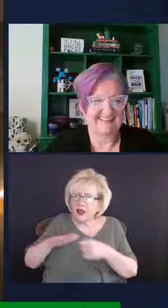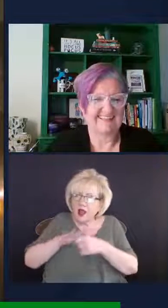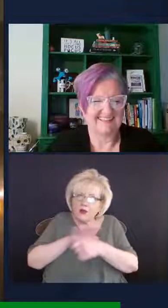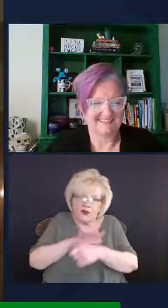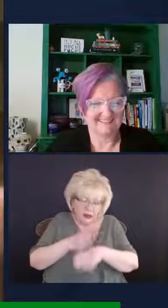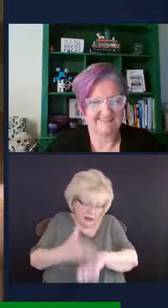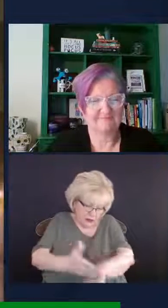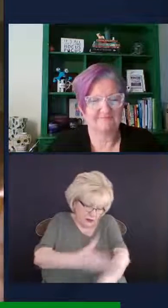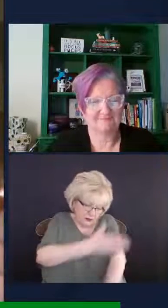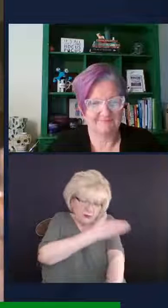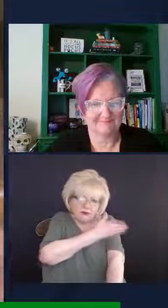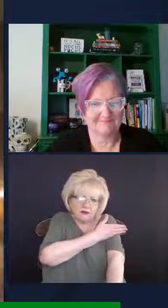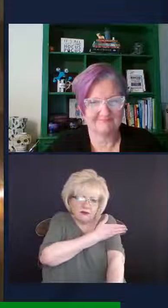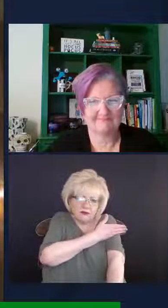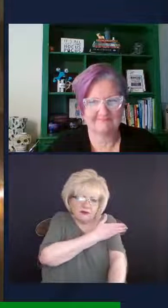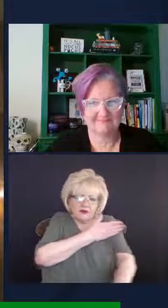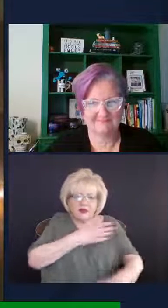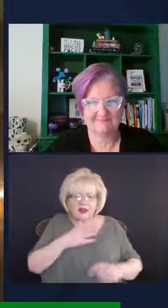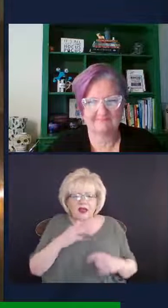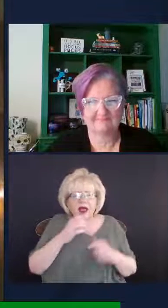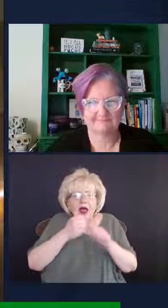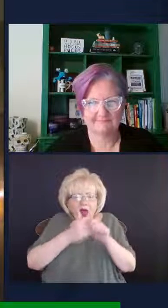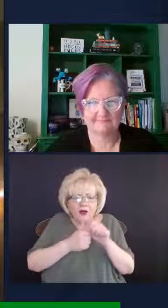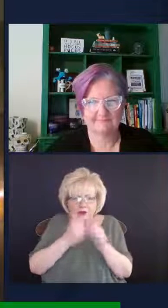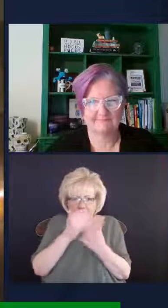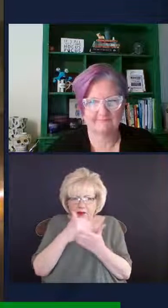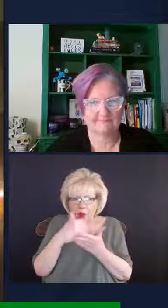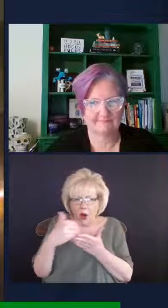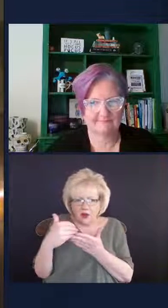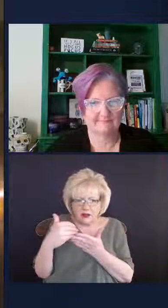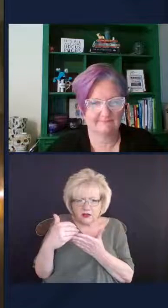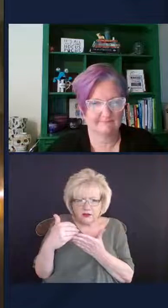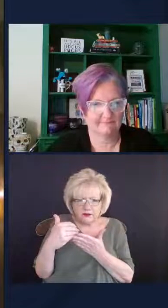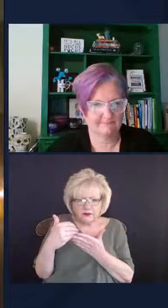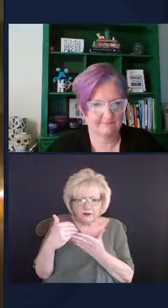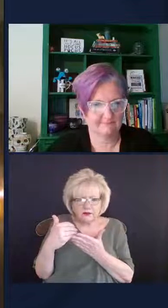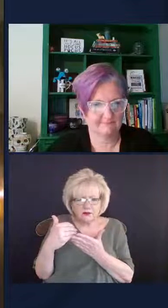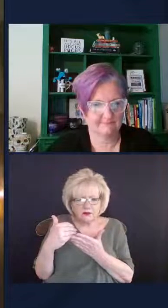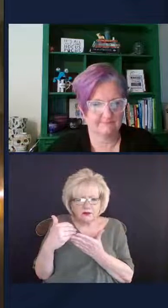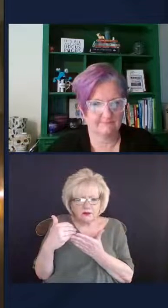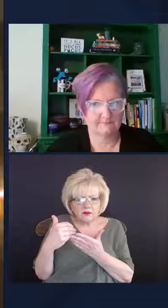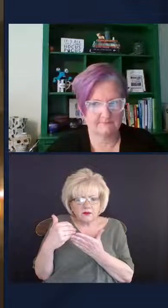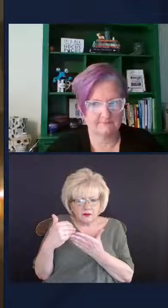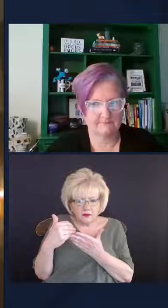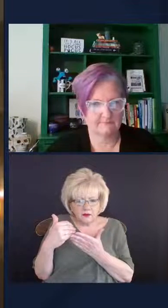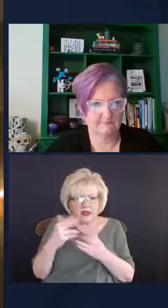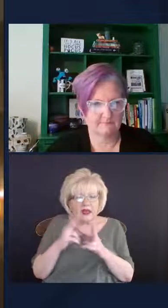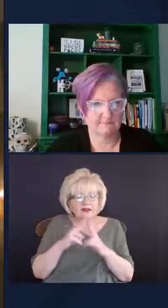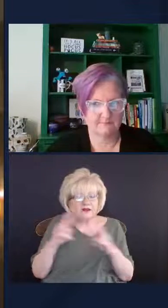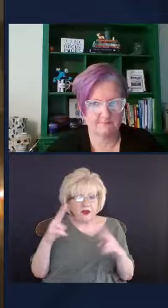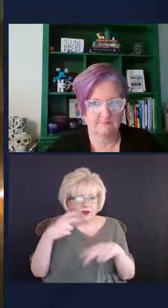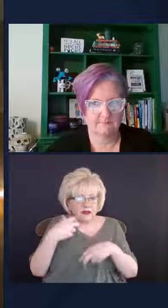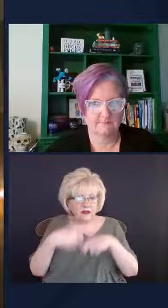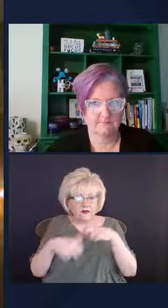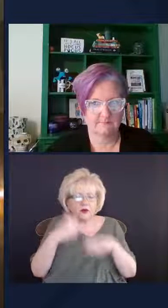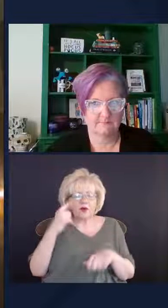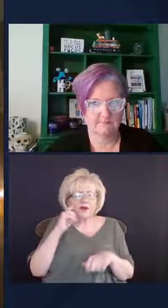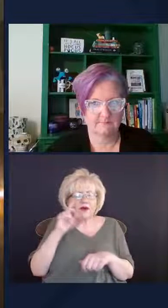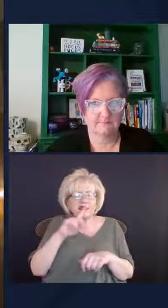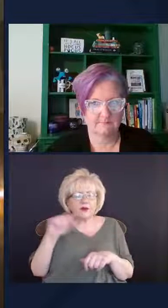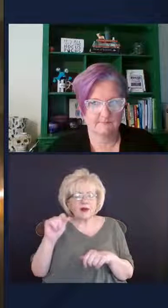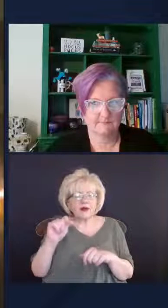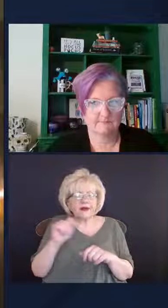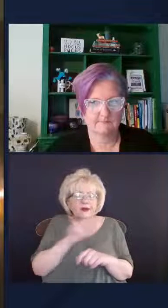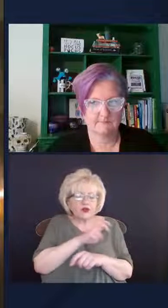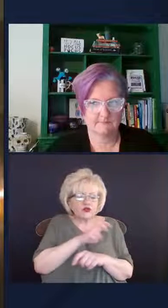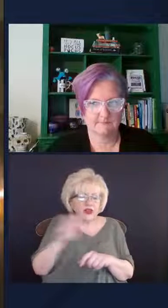in every facet. And it's very difficult too for disabled people who are transitioning from high